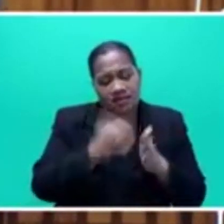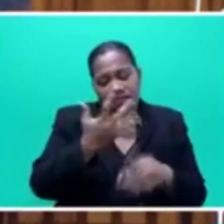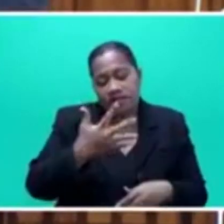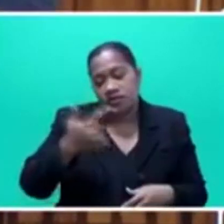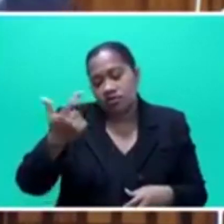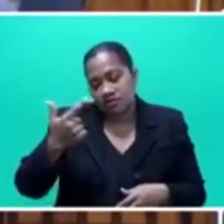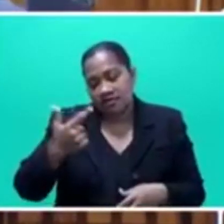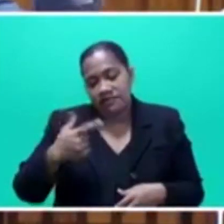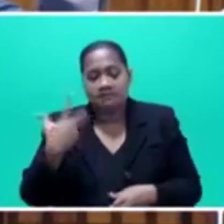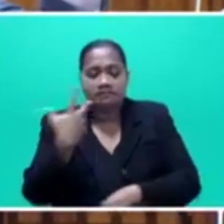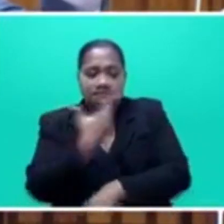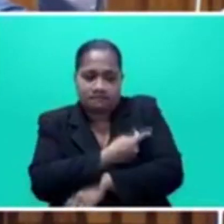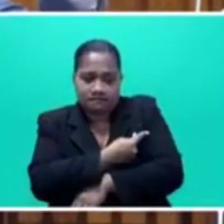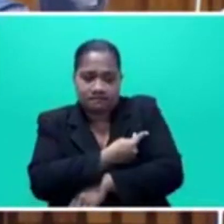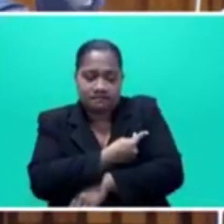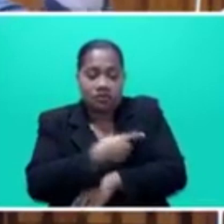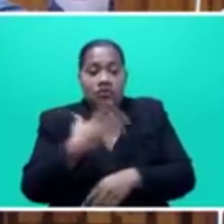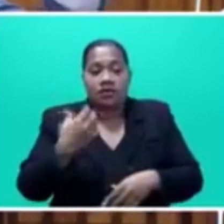We have